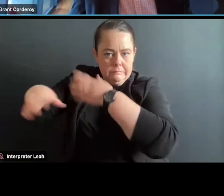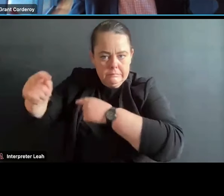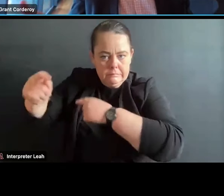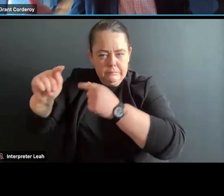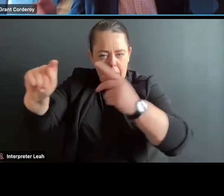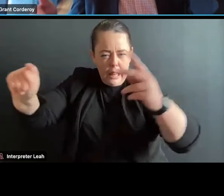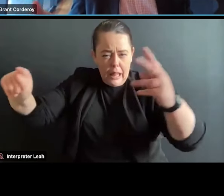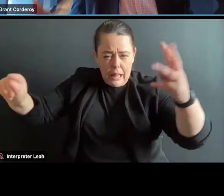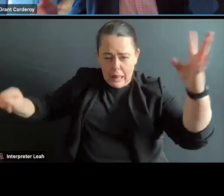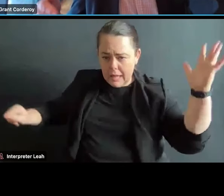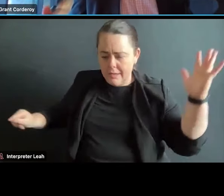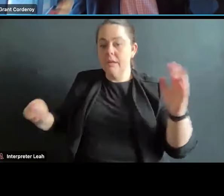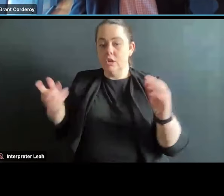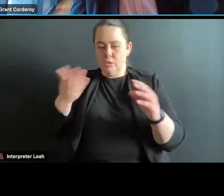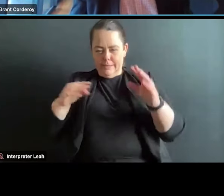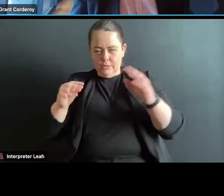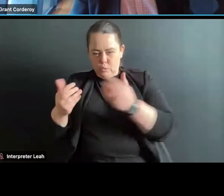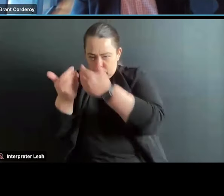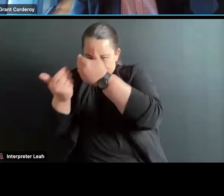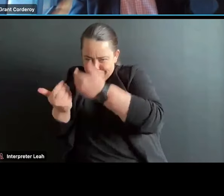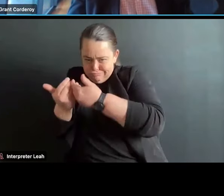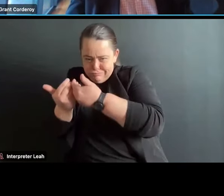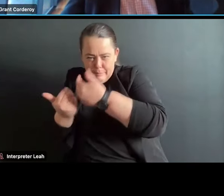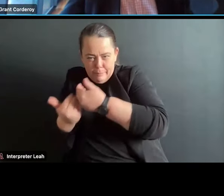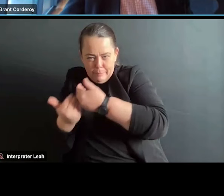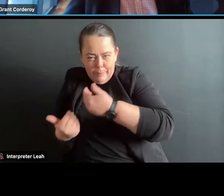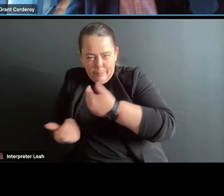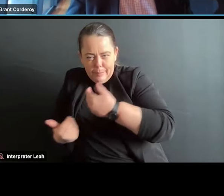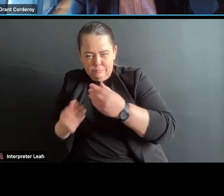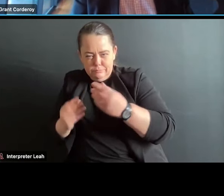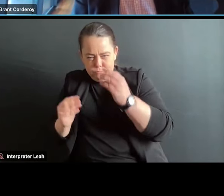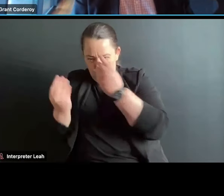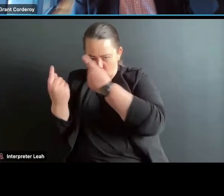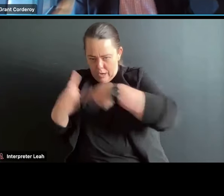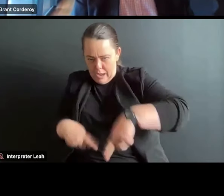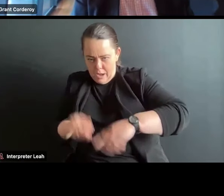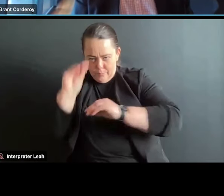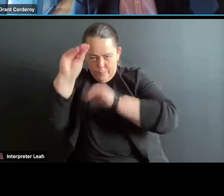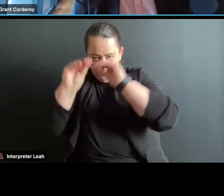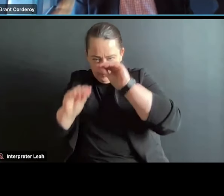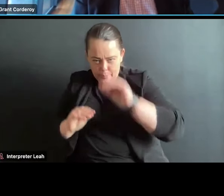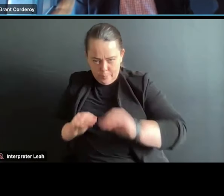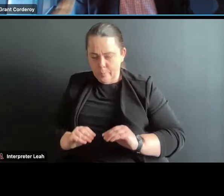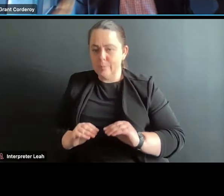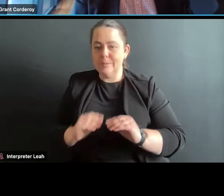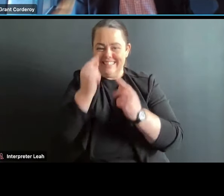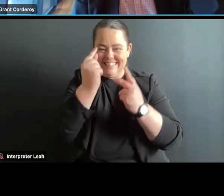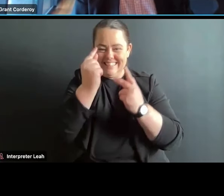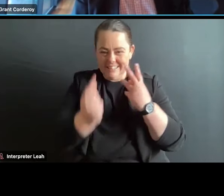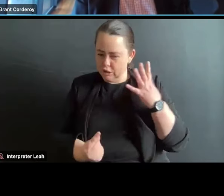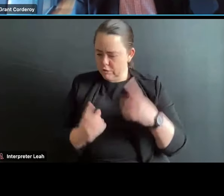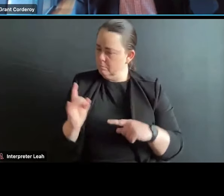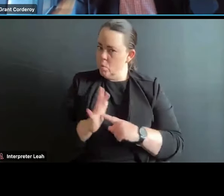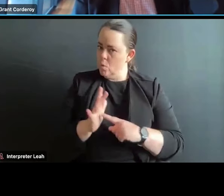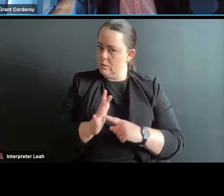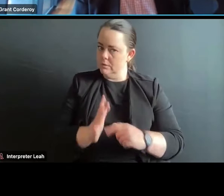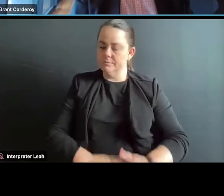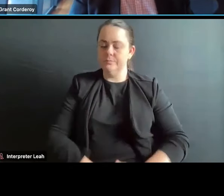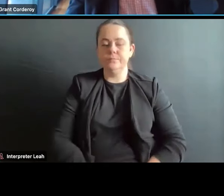something unrelated, then you obviously leave the balance there. If we go to the next slide, thank you.